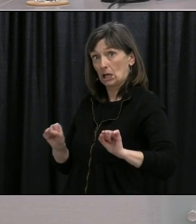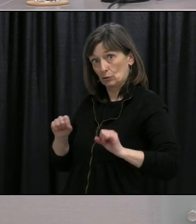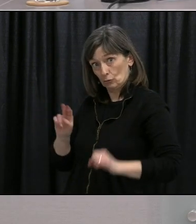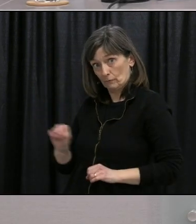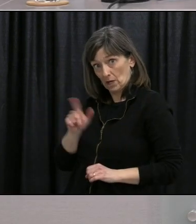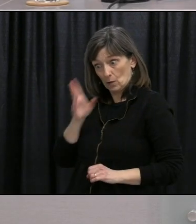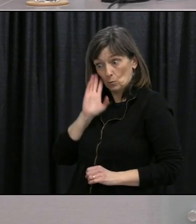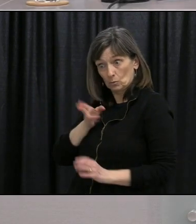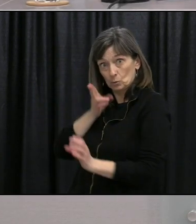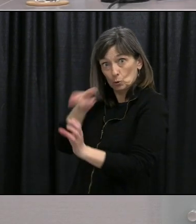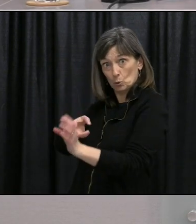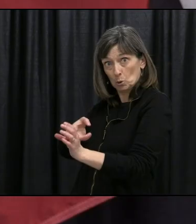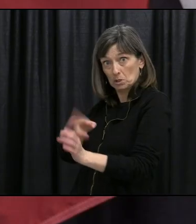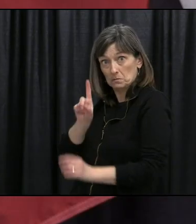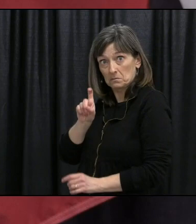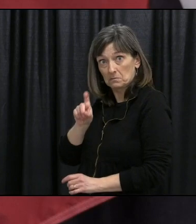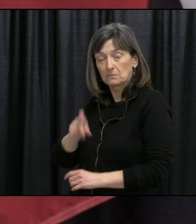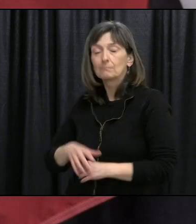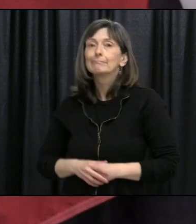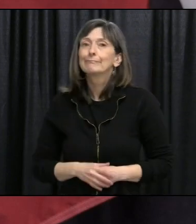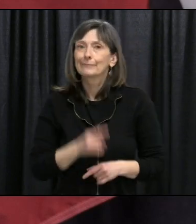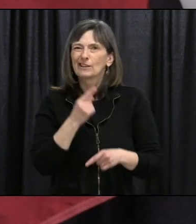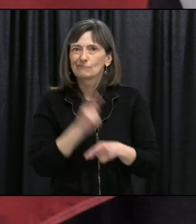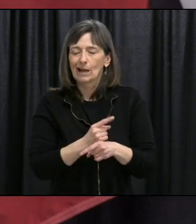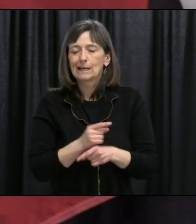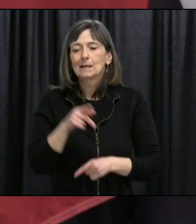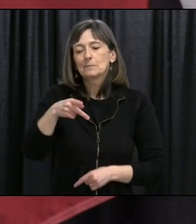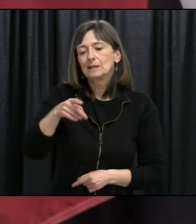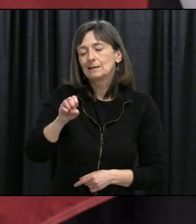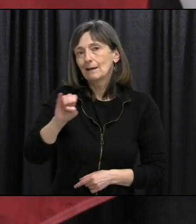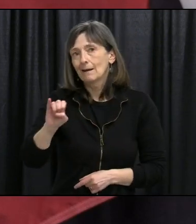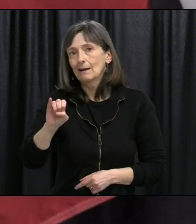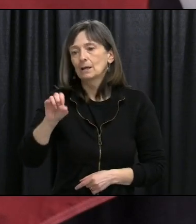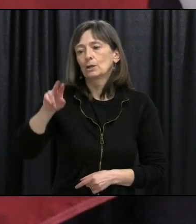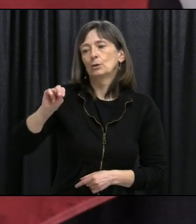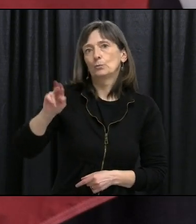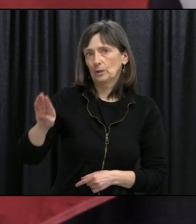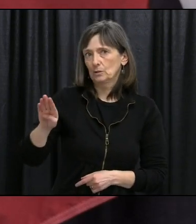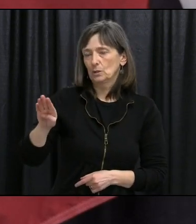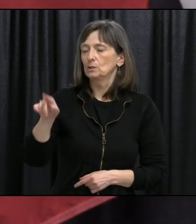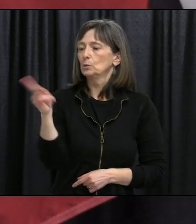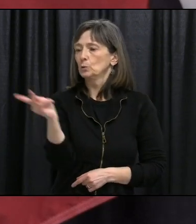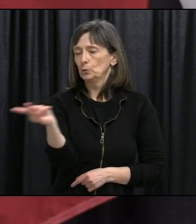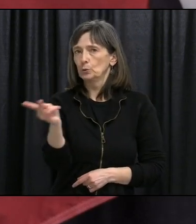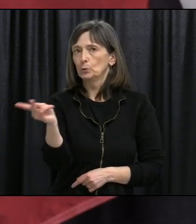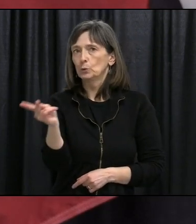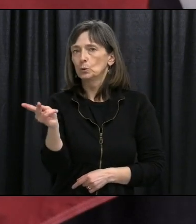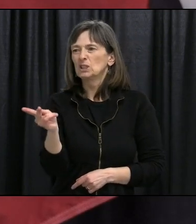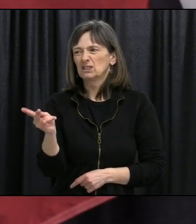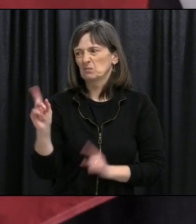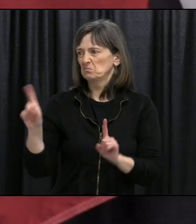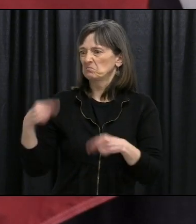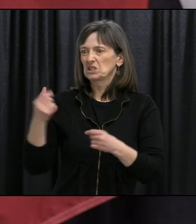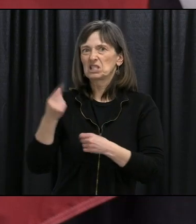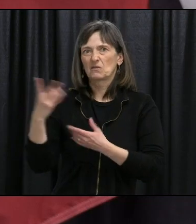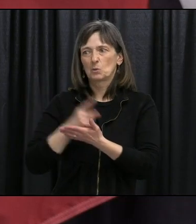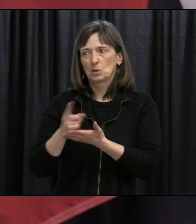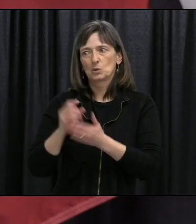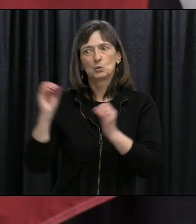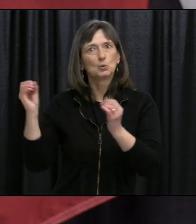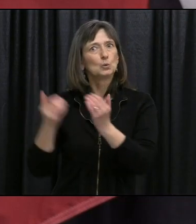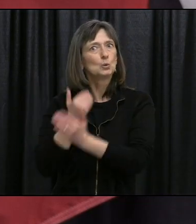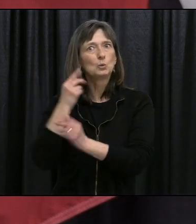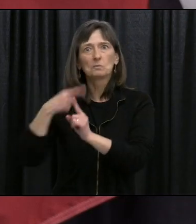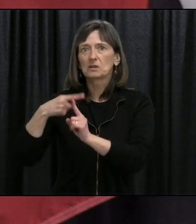so you're right. I mean, there's been some discussions amongst PEI and New Brunswick who've been, they've been a number of weeks now and not having any